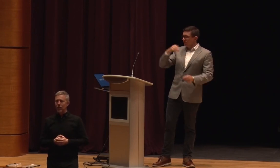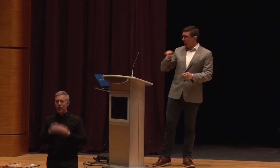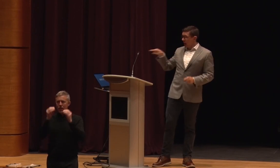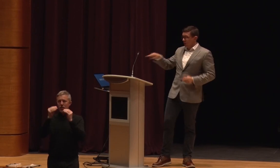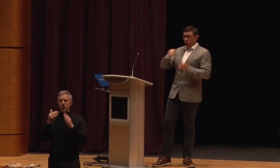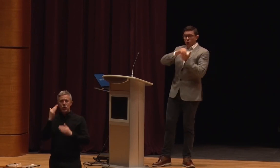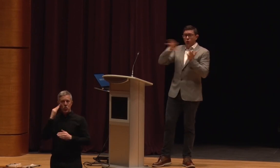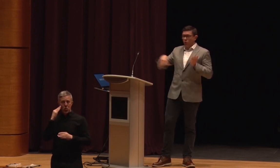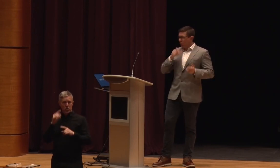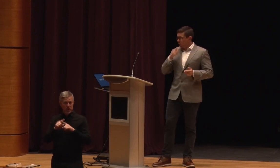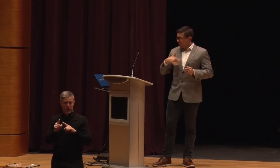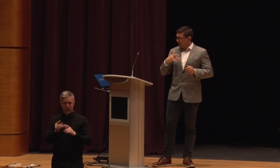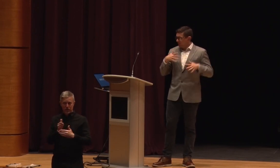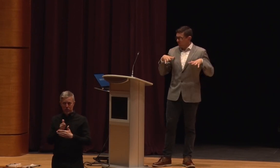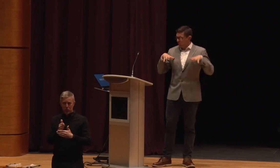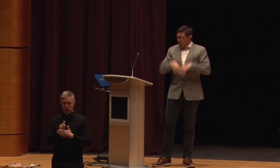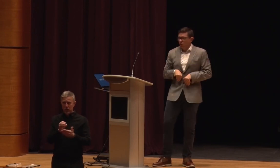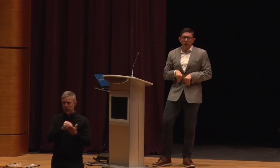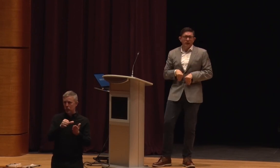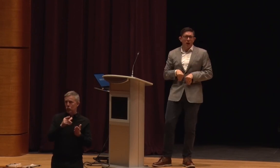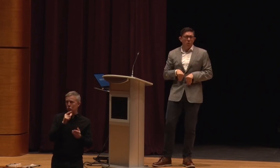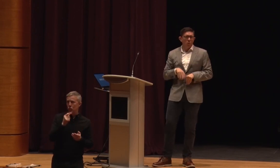feels